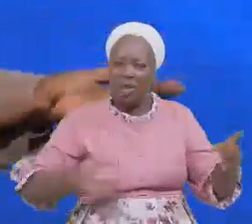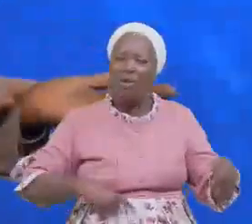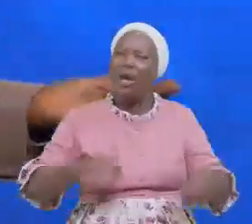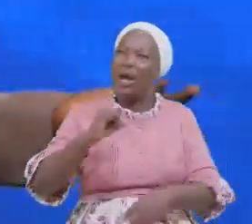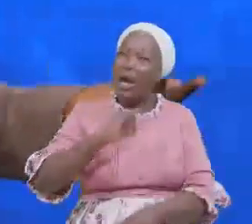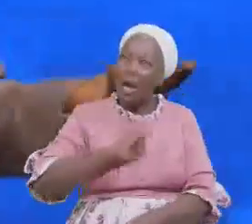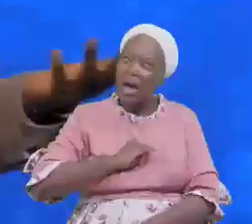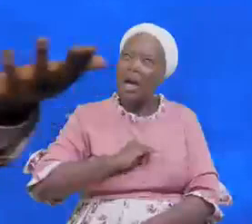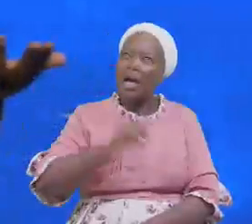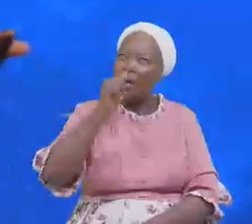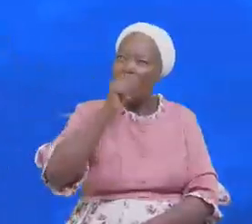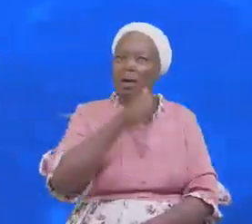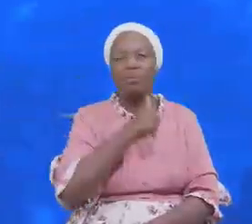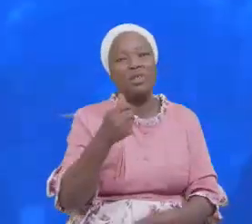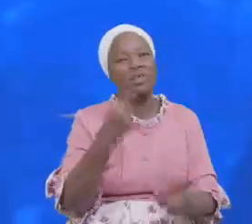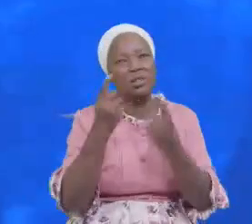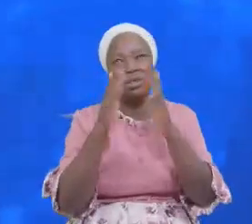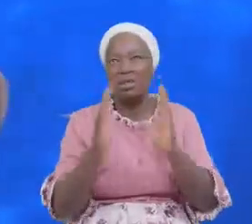a sinner.